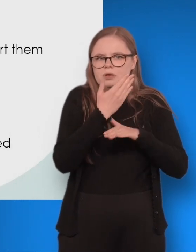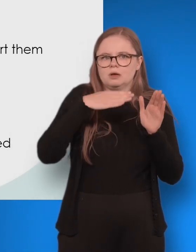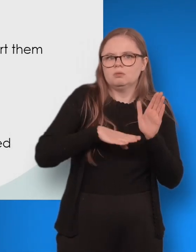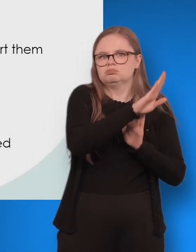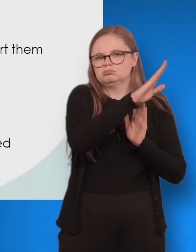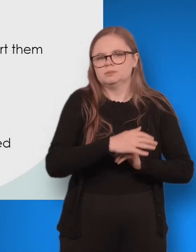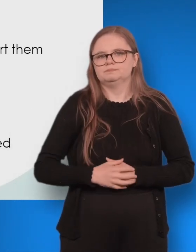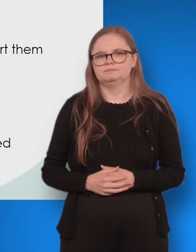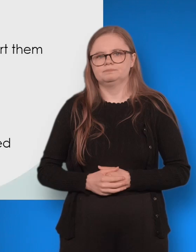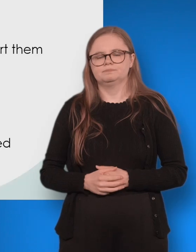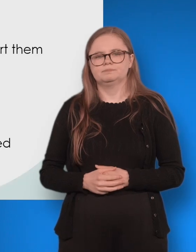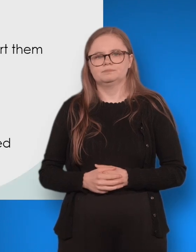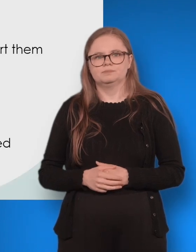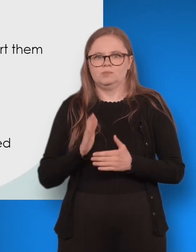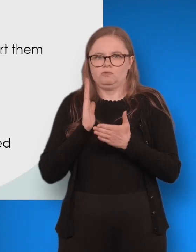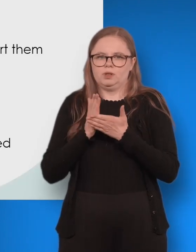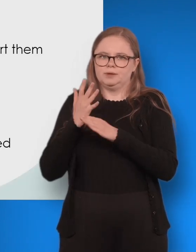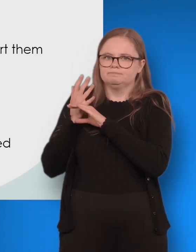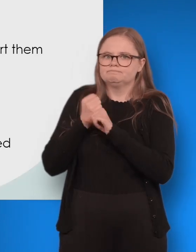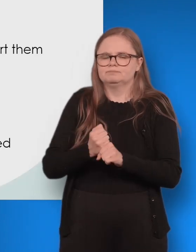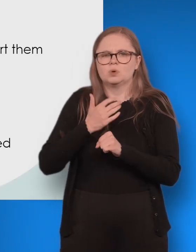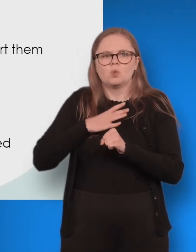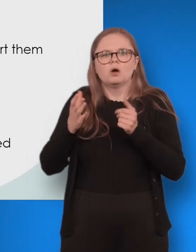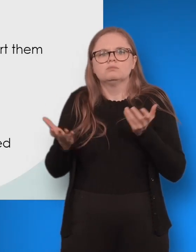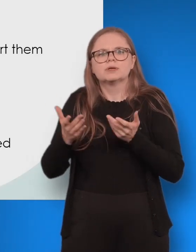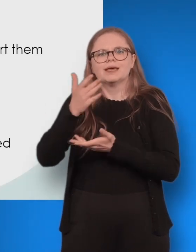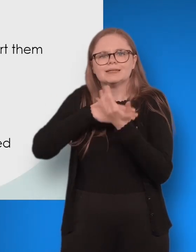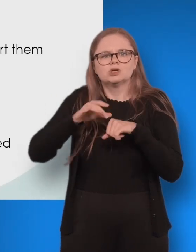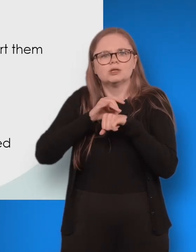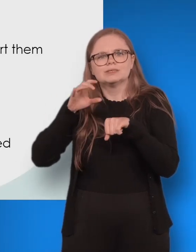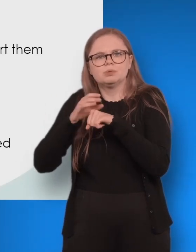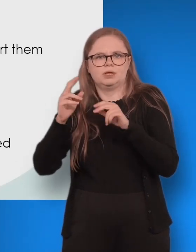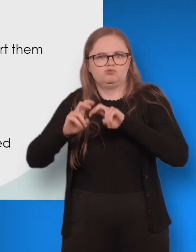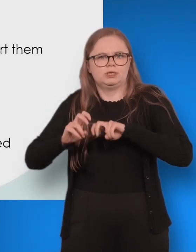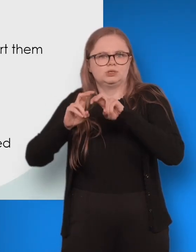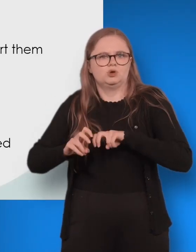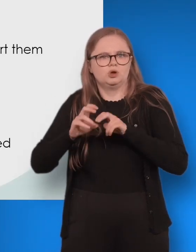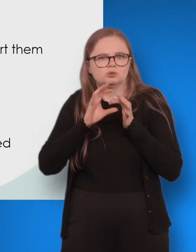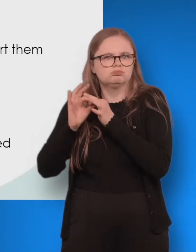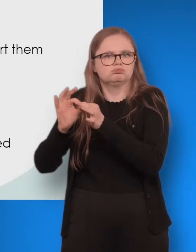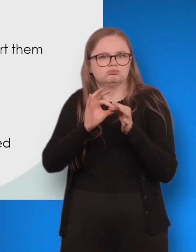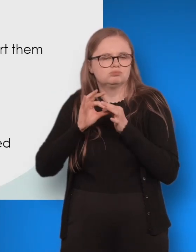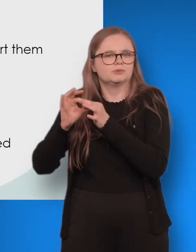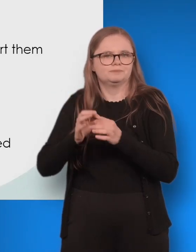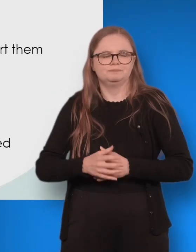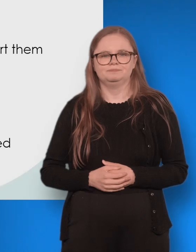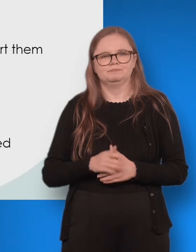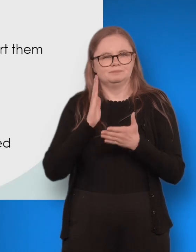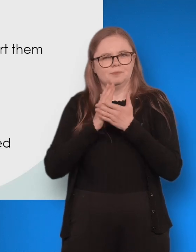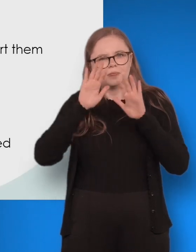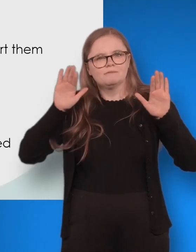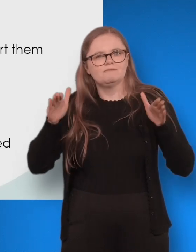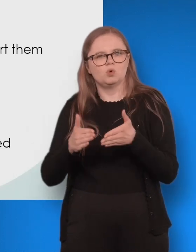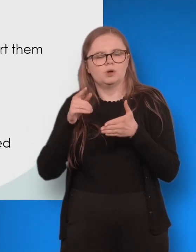thrive. We're really committed to interdisciplinarity and interdisciplinary research, very much focused on